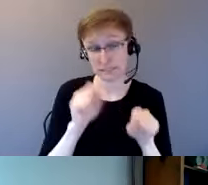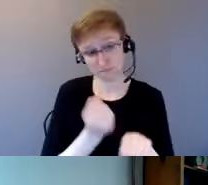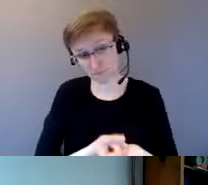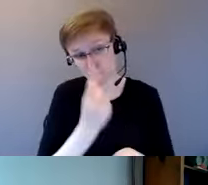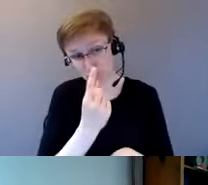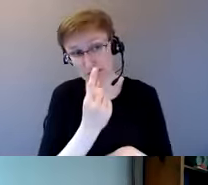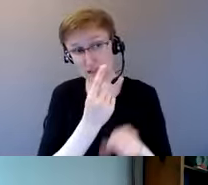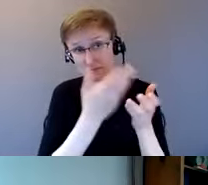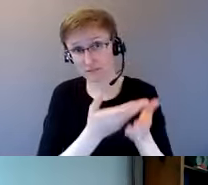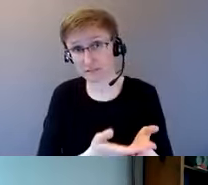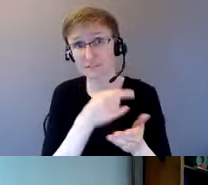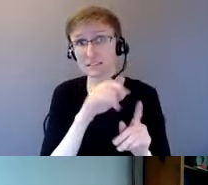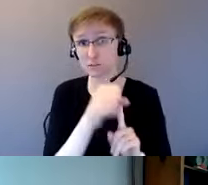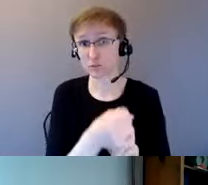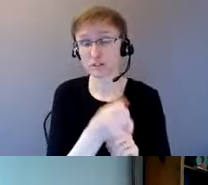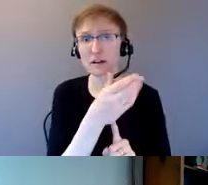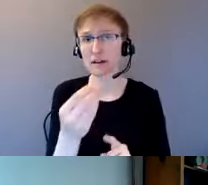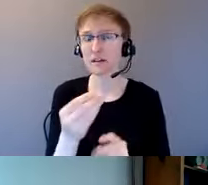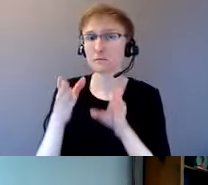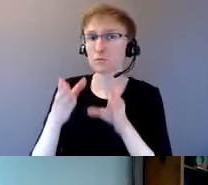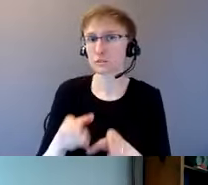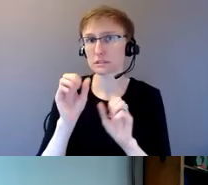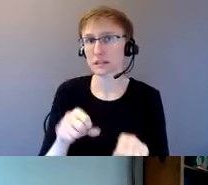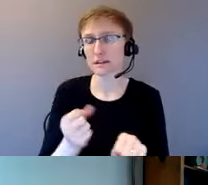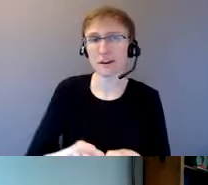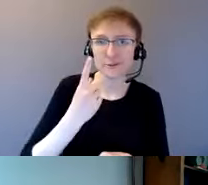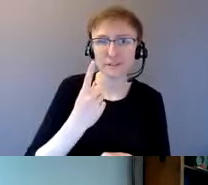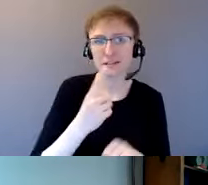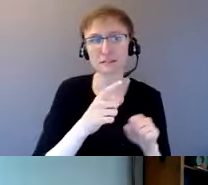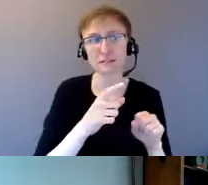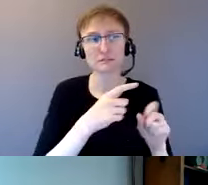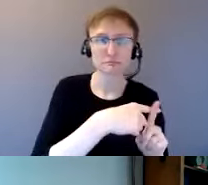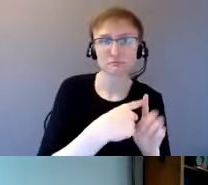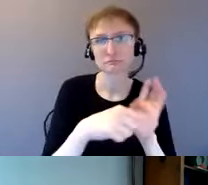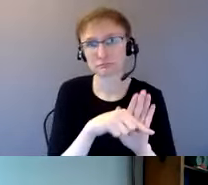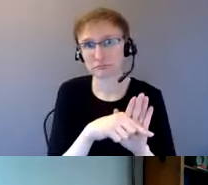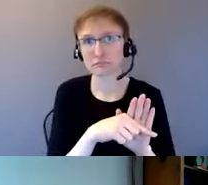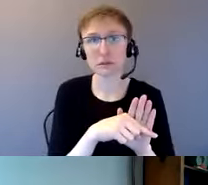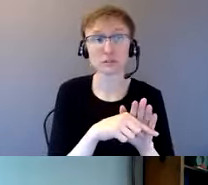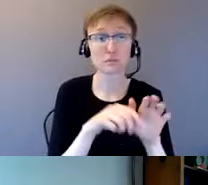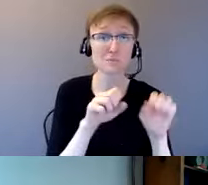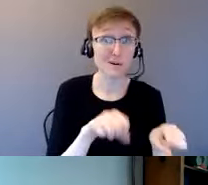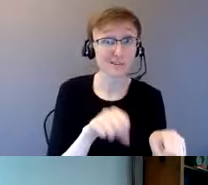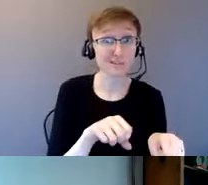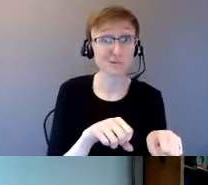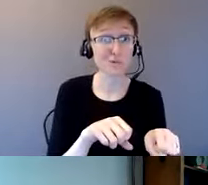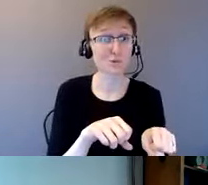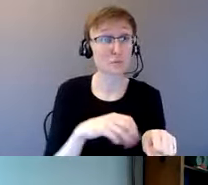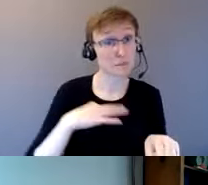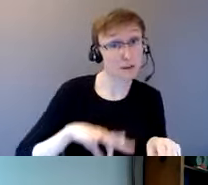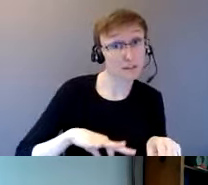can appreciate the pros and cons, appreciate the risks, the benefits, and the potential consequences of their